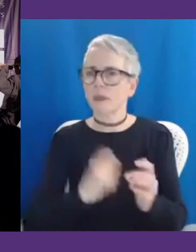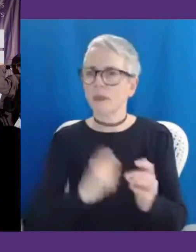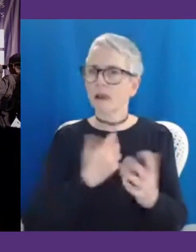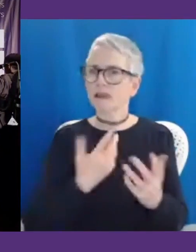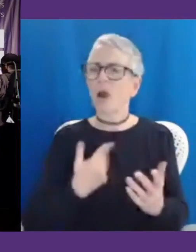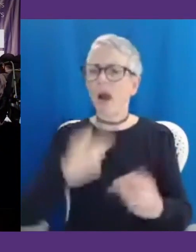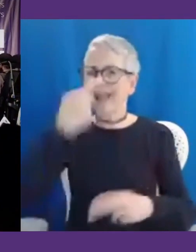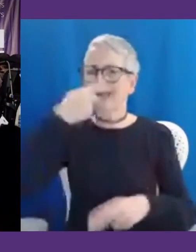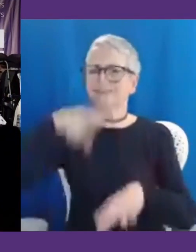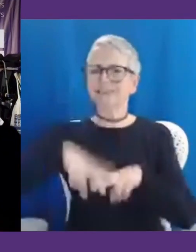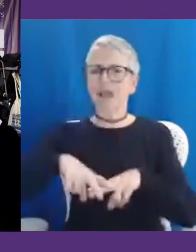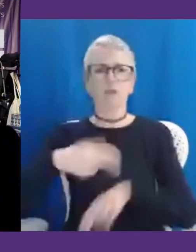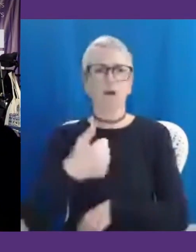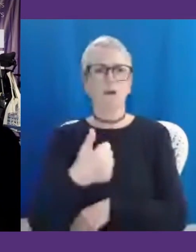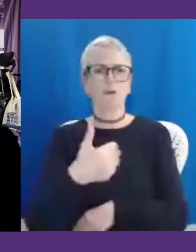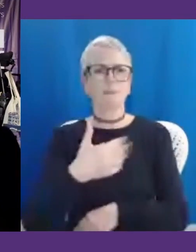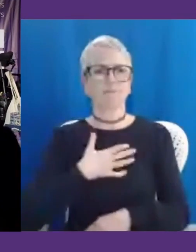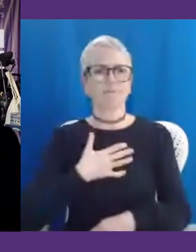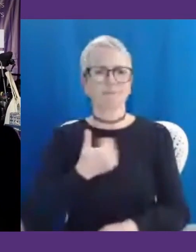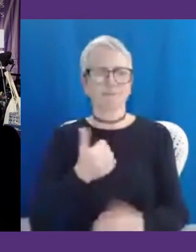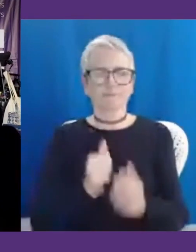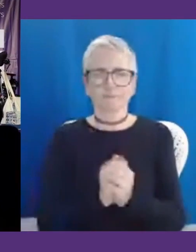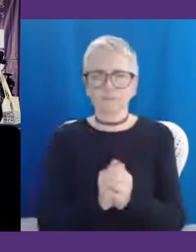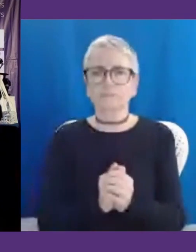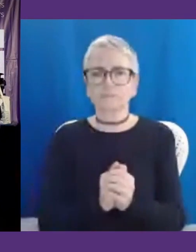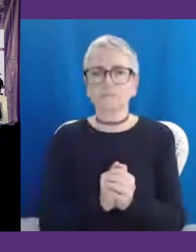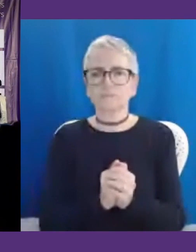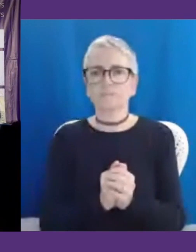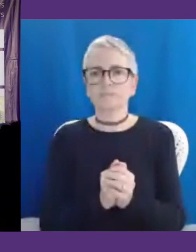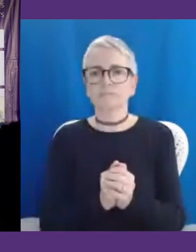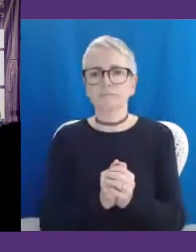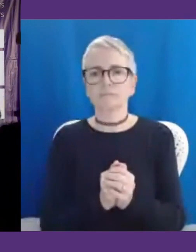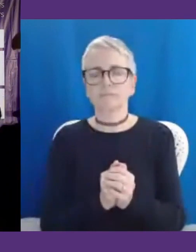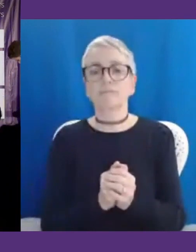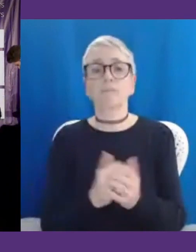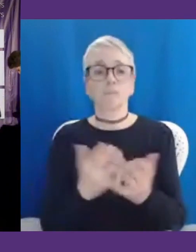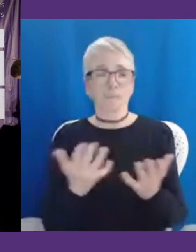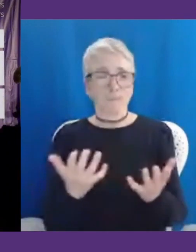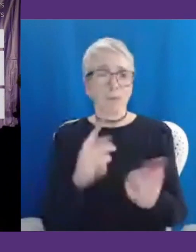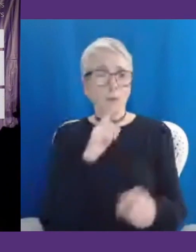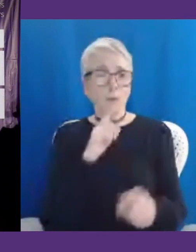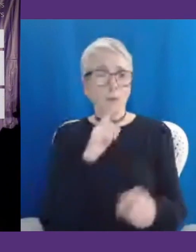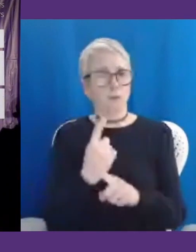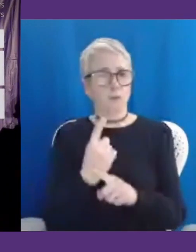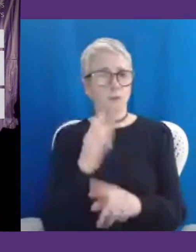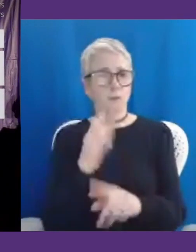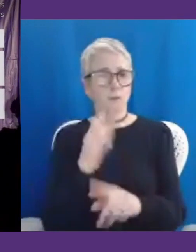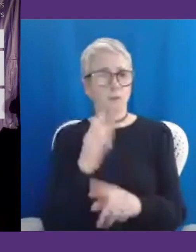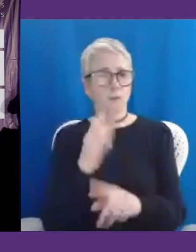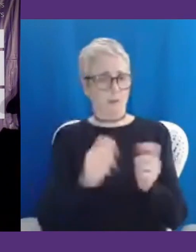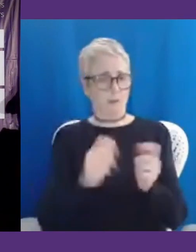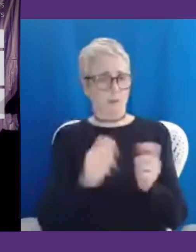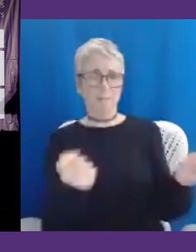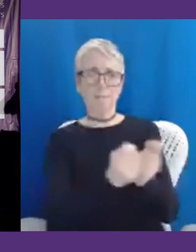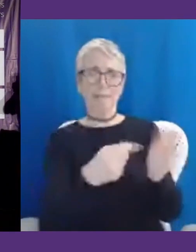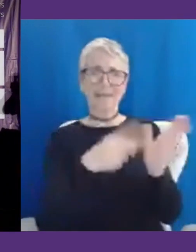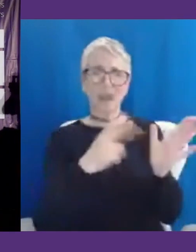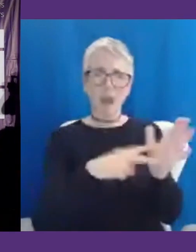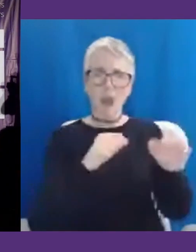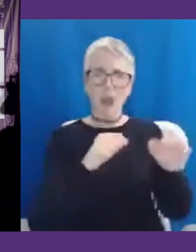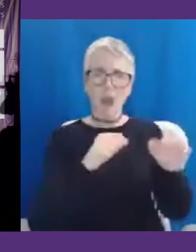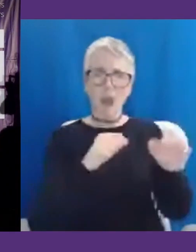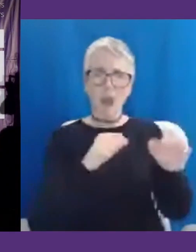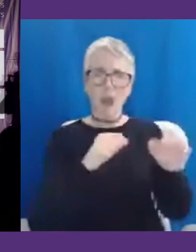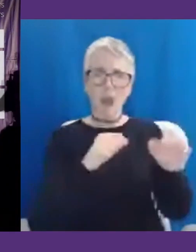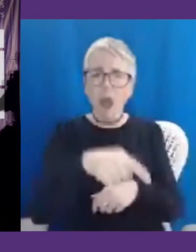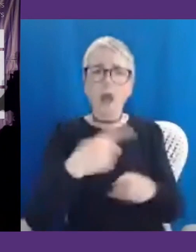about media and representation of disability from several different perspectives. We might need to shift a bit. Have you